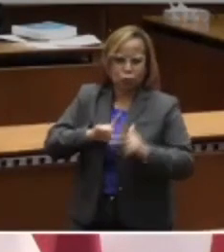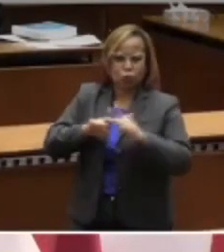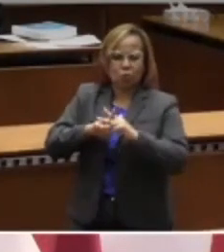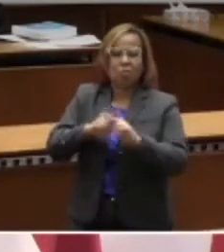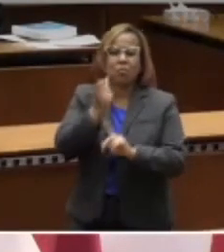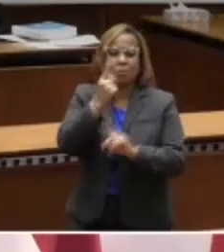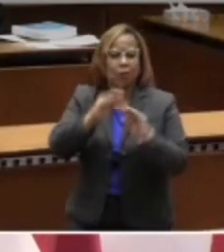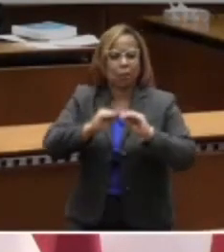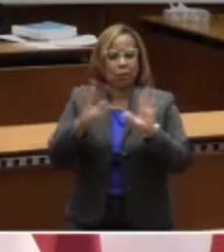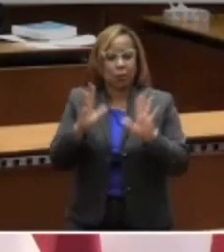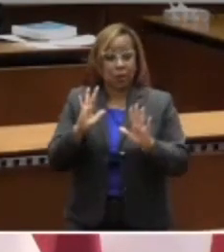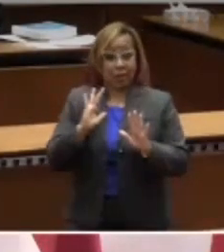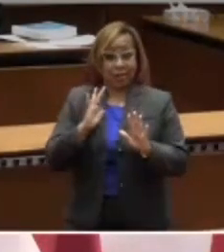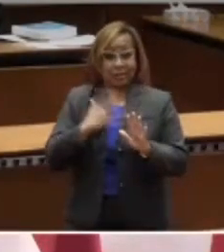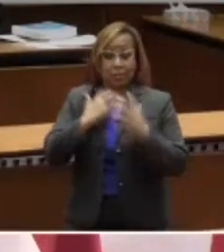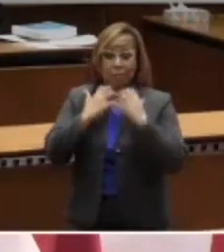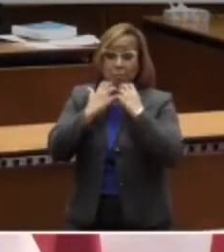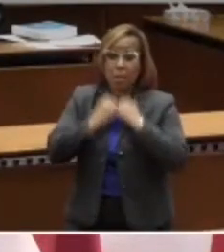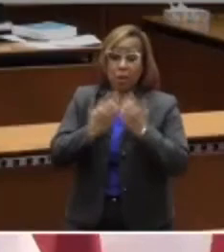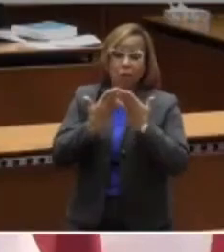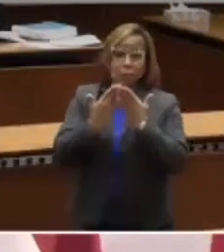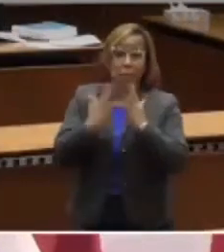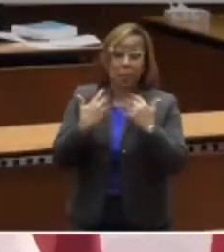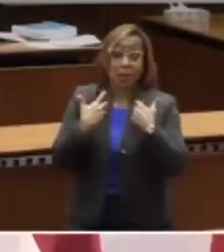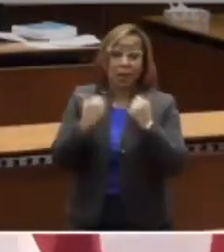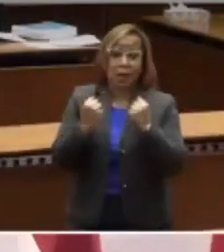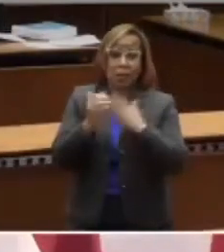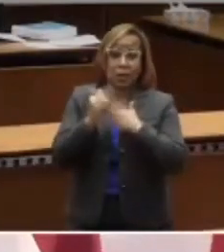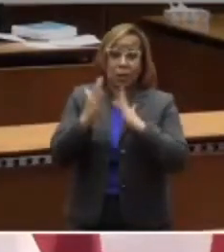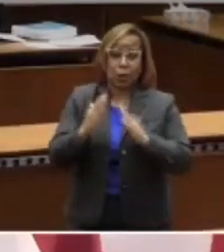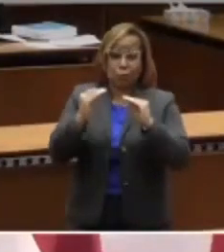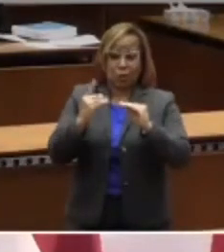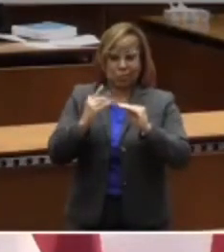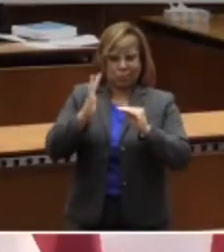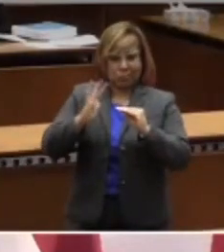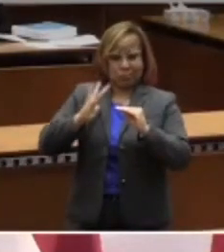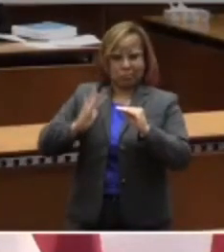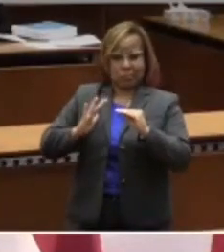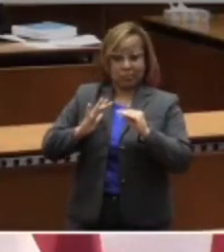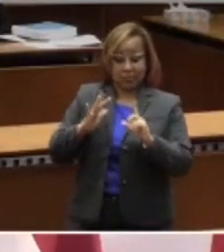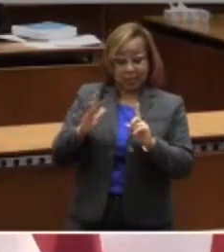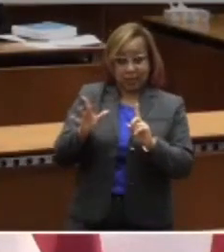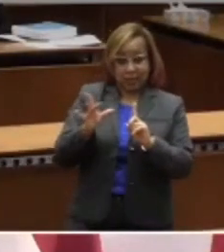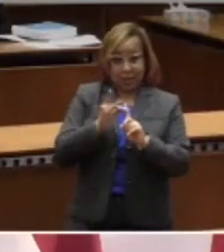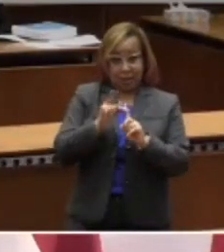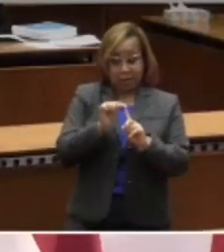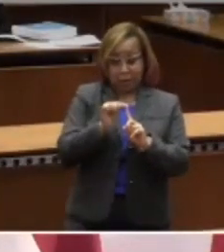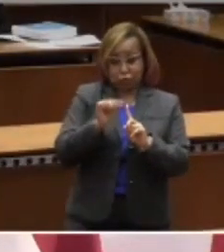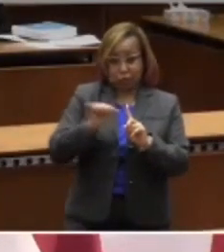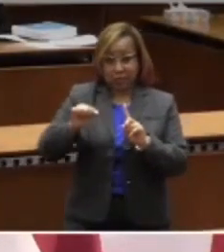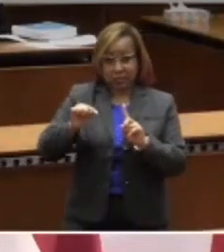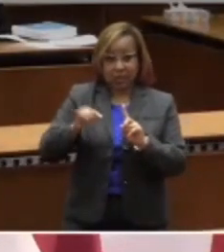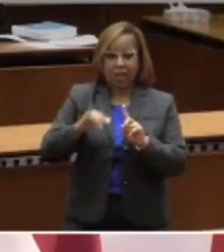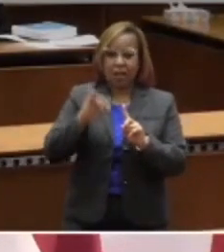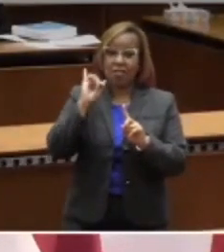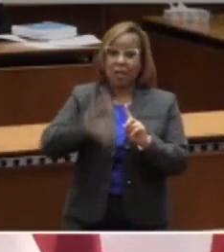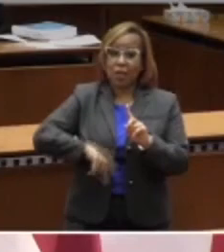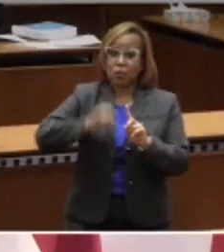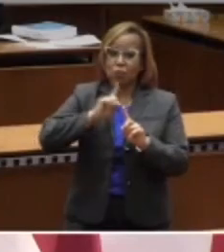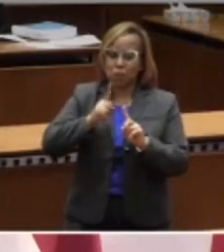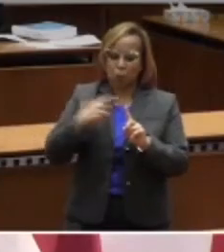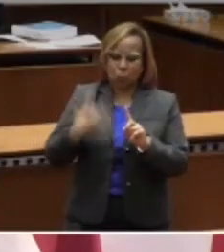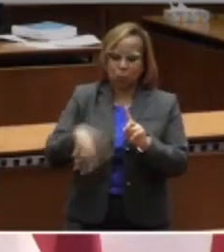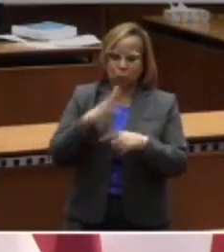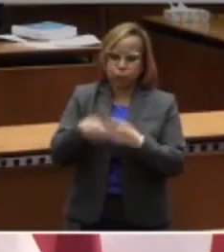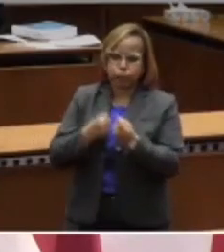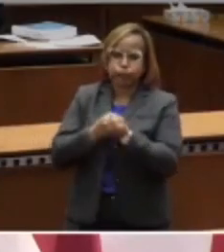be clear, as our beloved public health leader taught us early on, contact tracing is the bread and butter